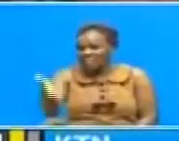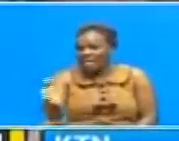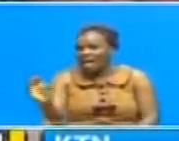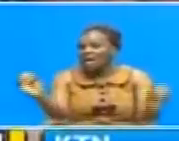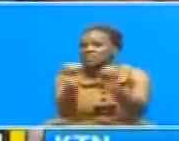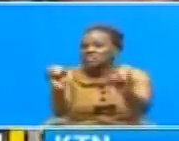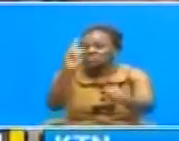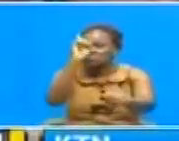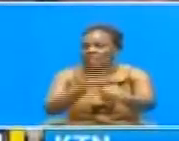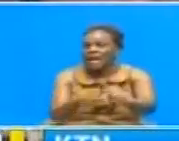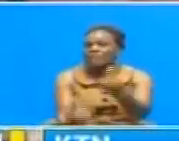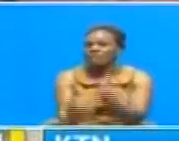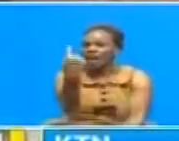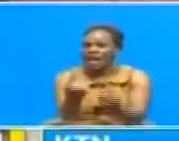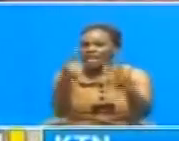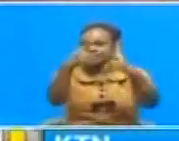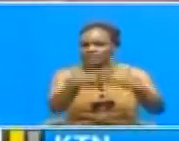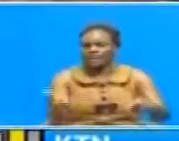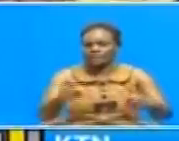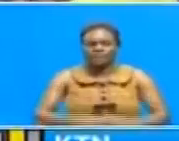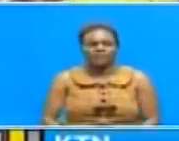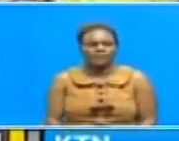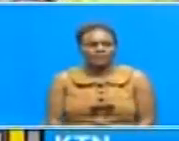sight at the time of the incident.